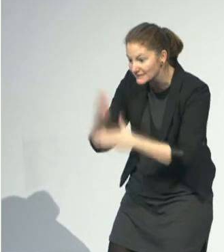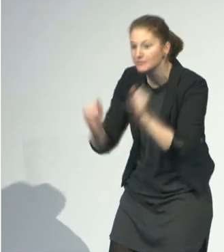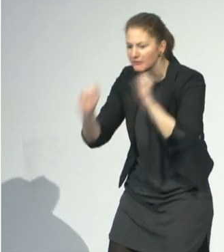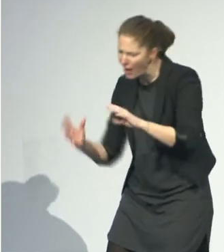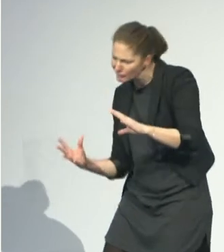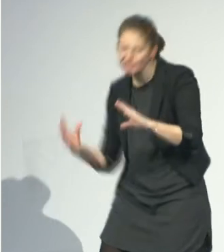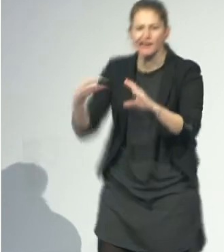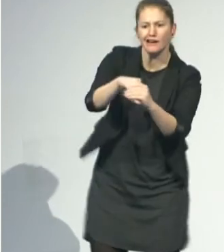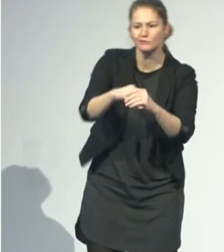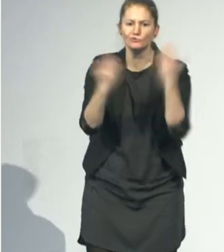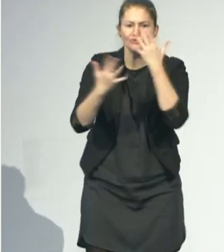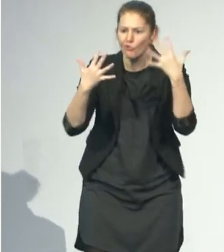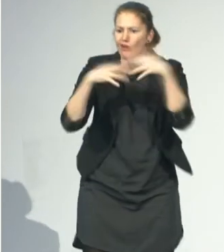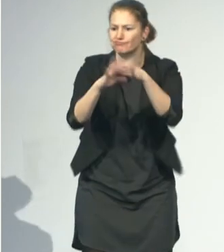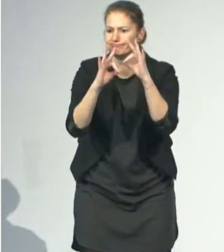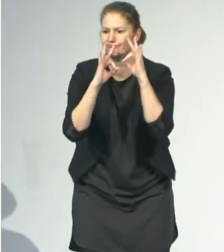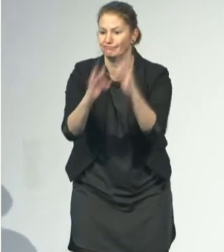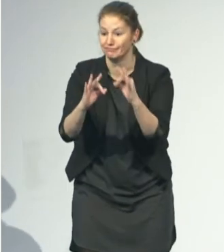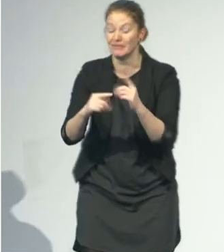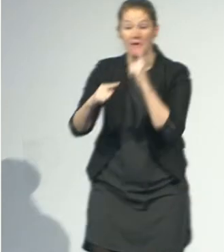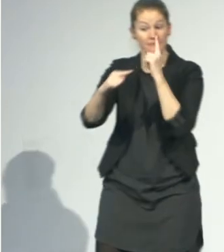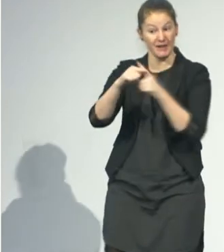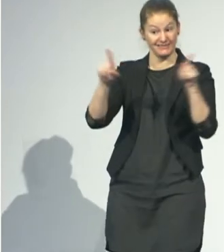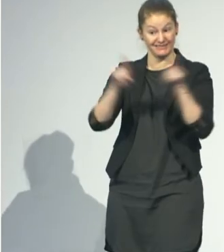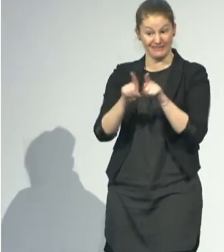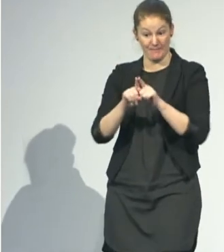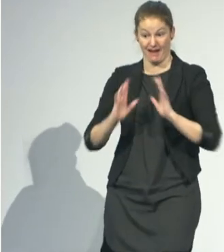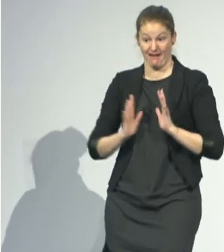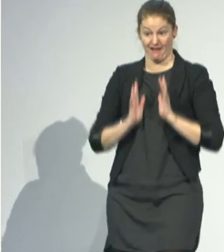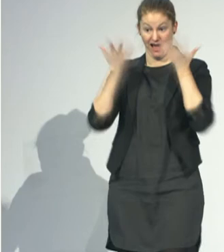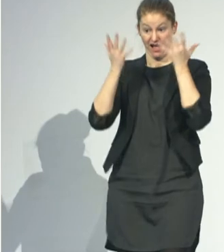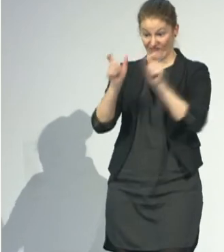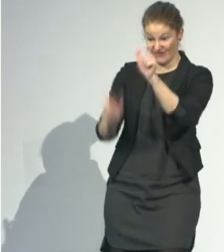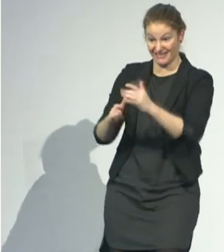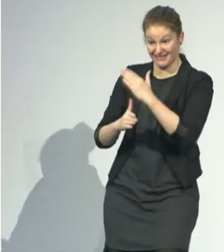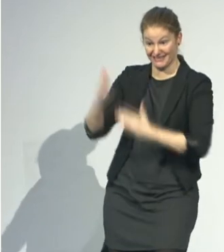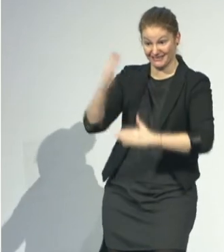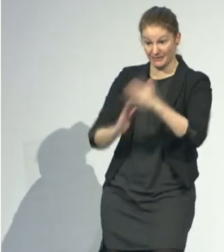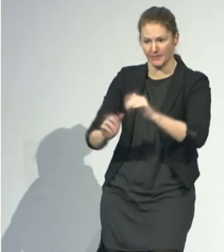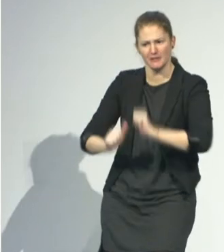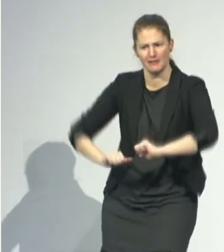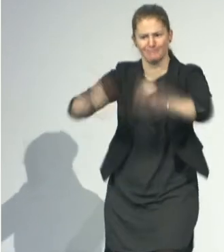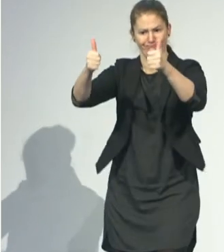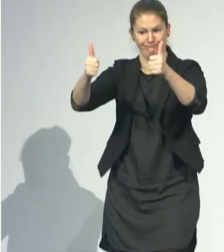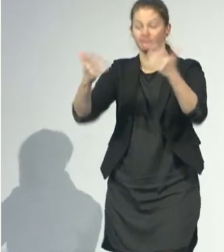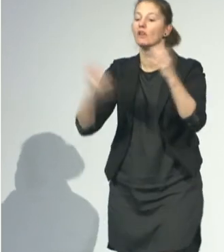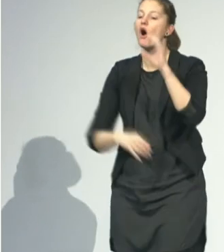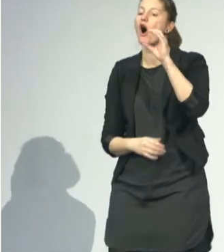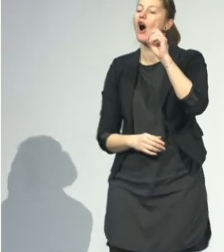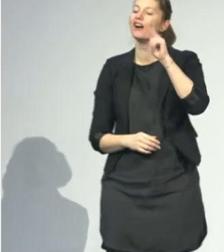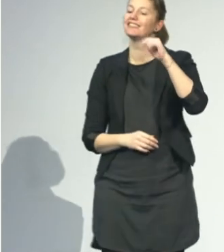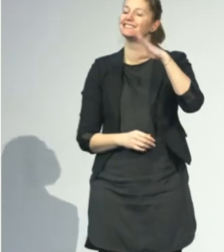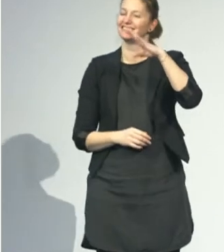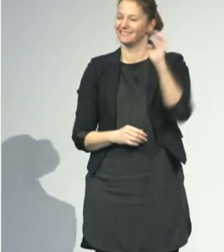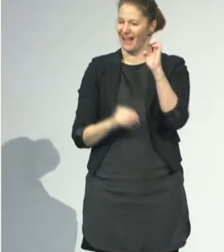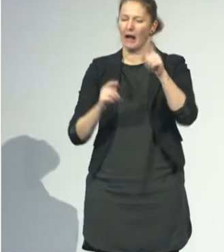everyday life of people with disabilities. So we are ONCE is an acronym. is not once. No. It's an